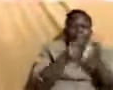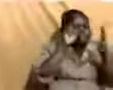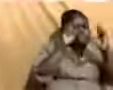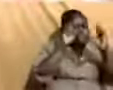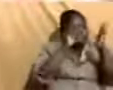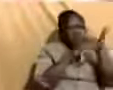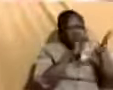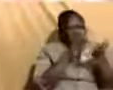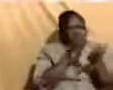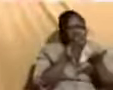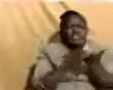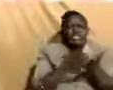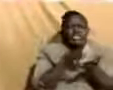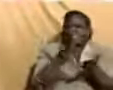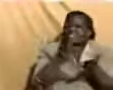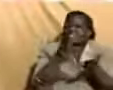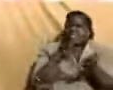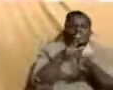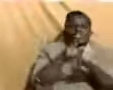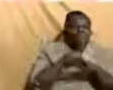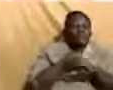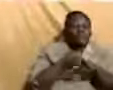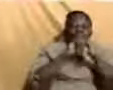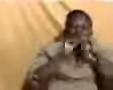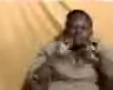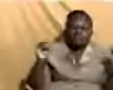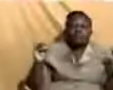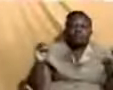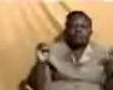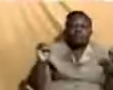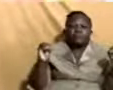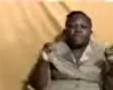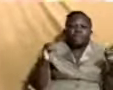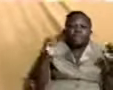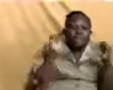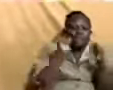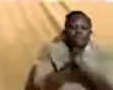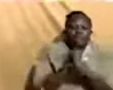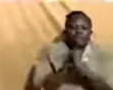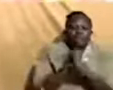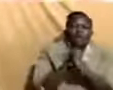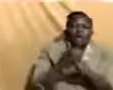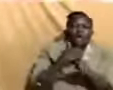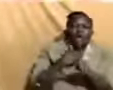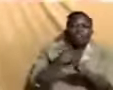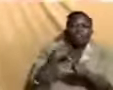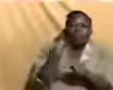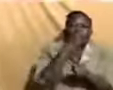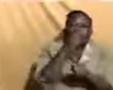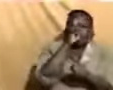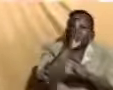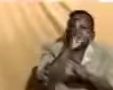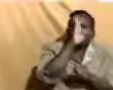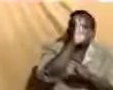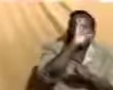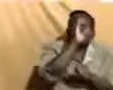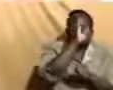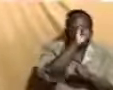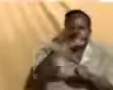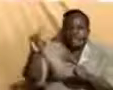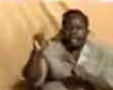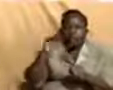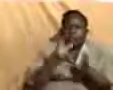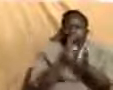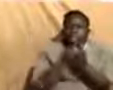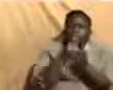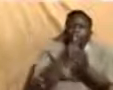there. That is not in harmony with Chapter 16. You can only have one bill with one subject matter. If you want to